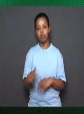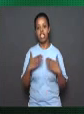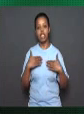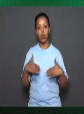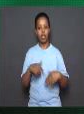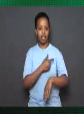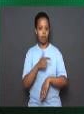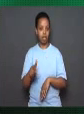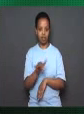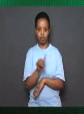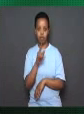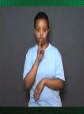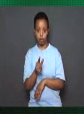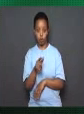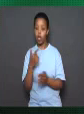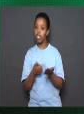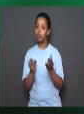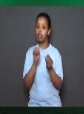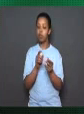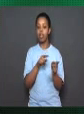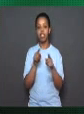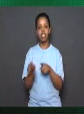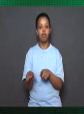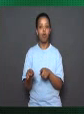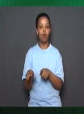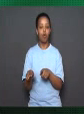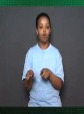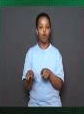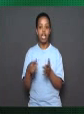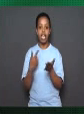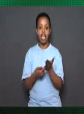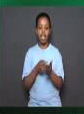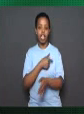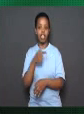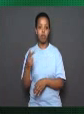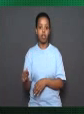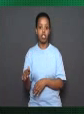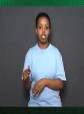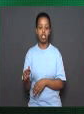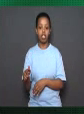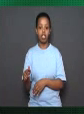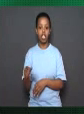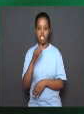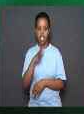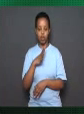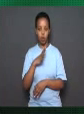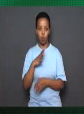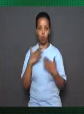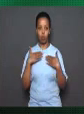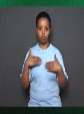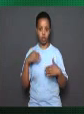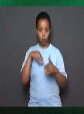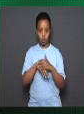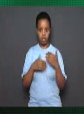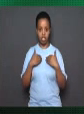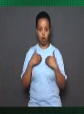temperature. Also, this is the temperature at which human body enzymes